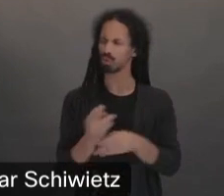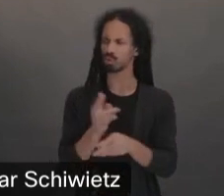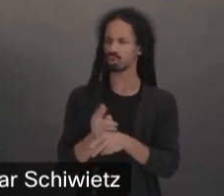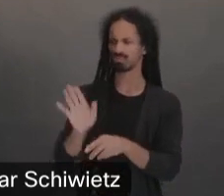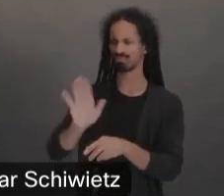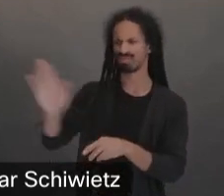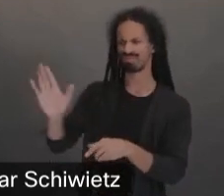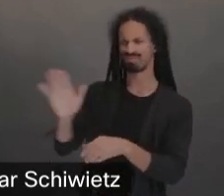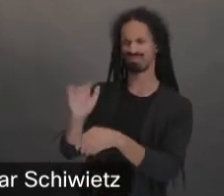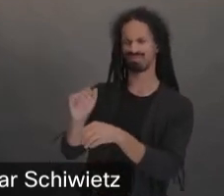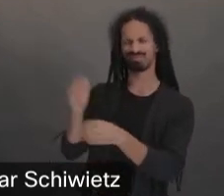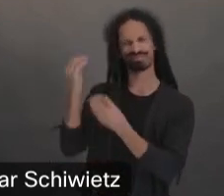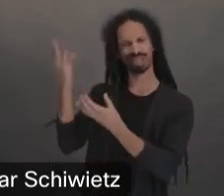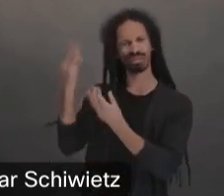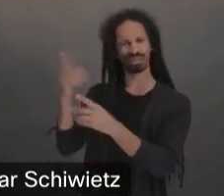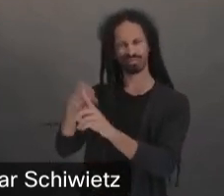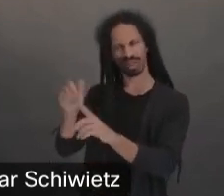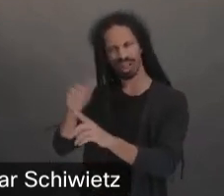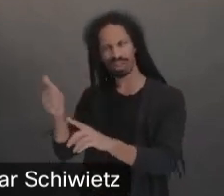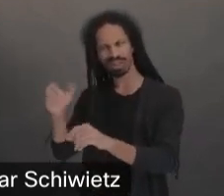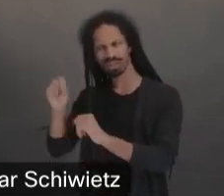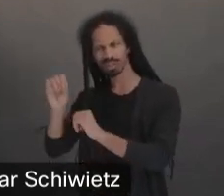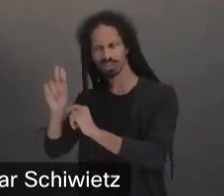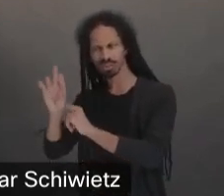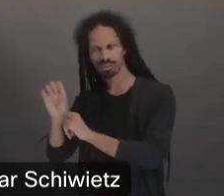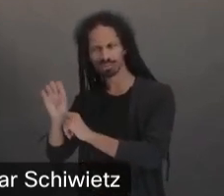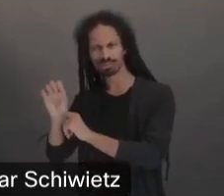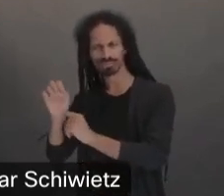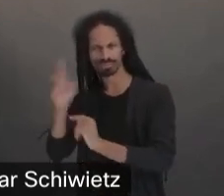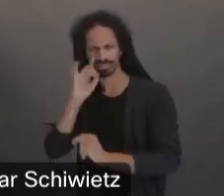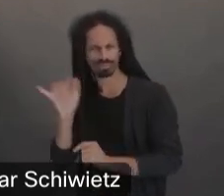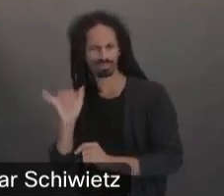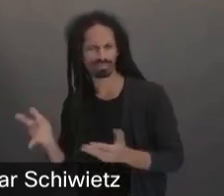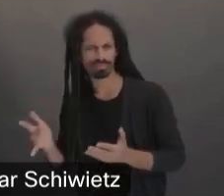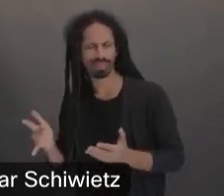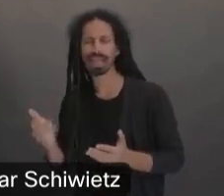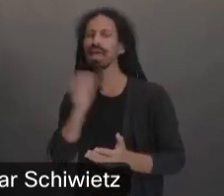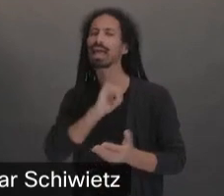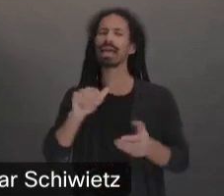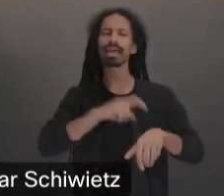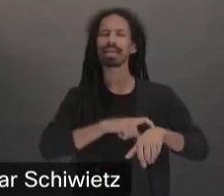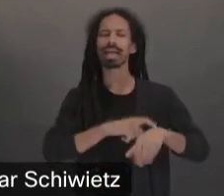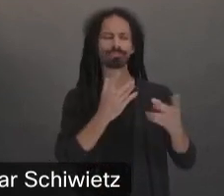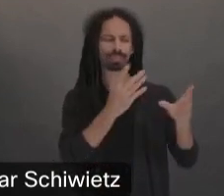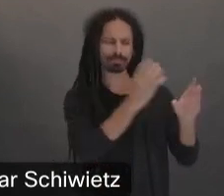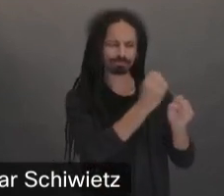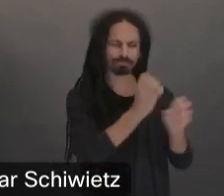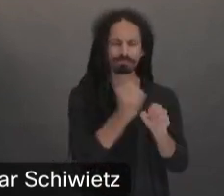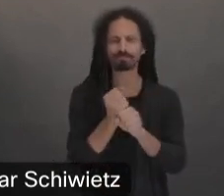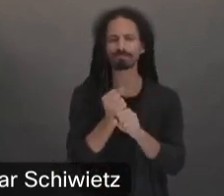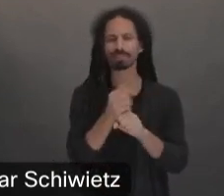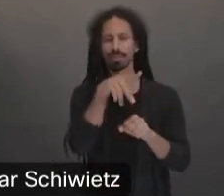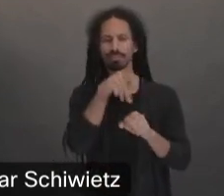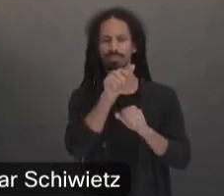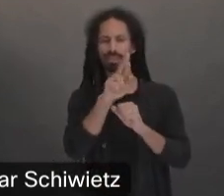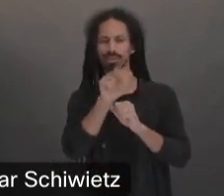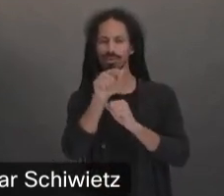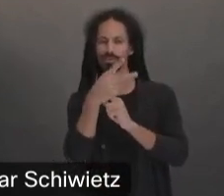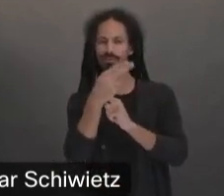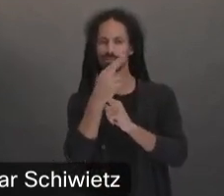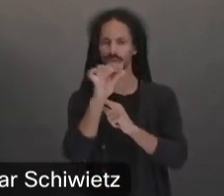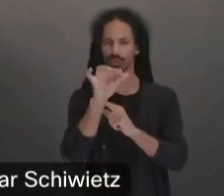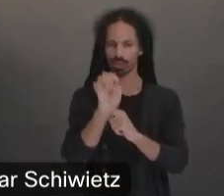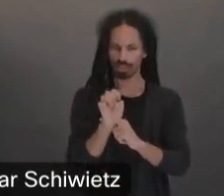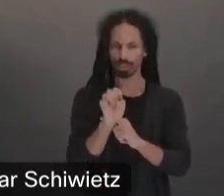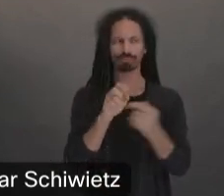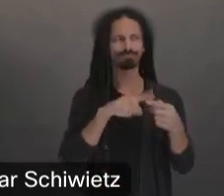Well, anytime summarize, paraphrase, or quote, you need to provide